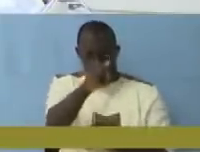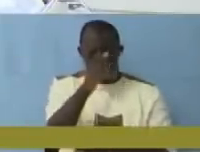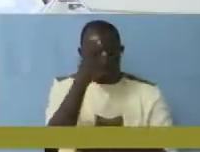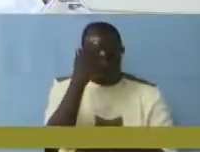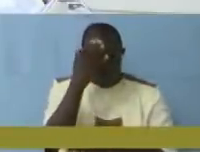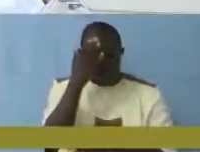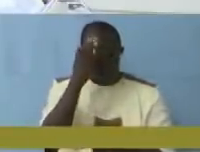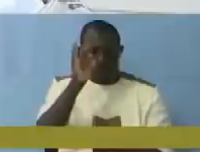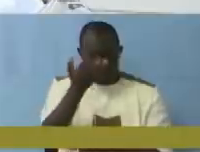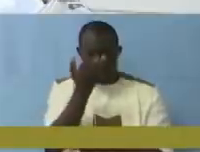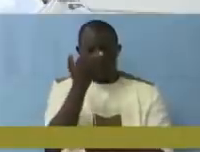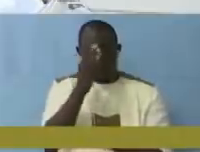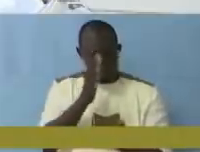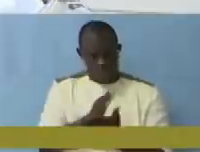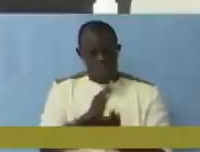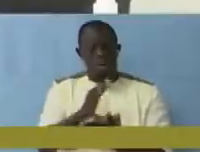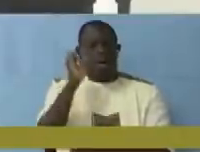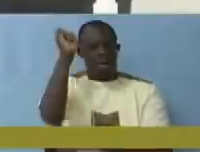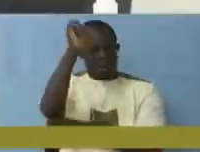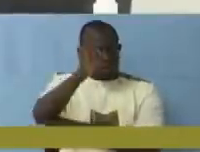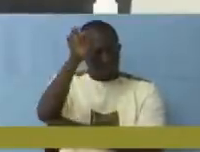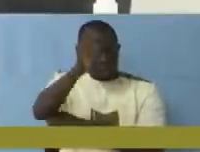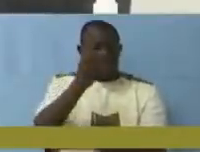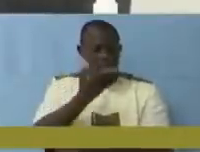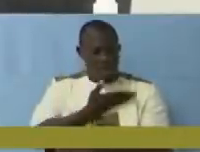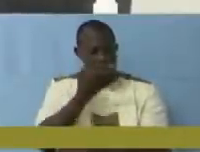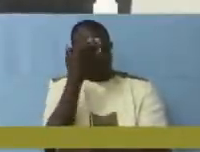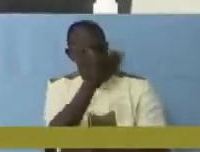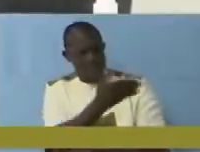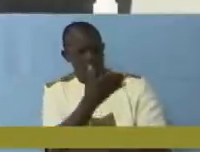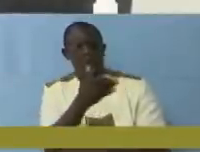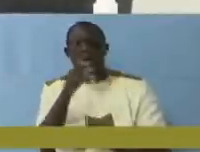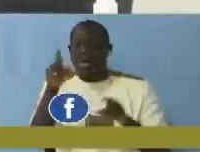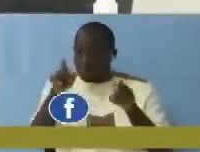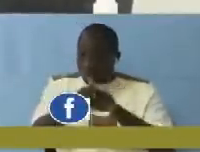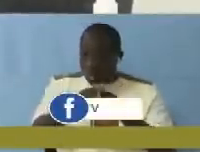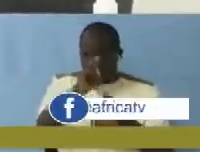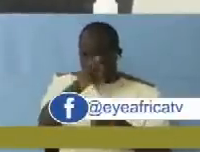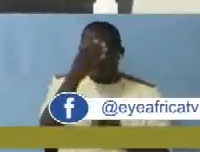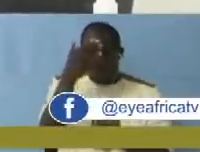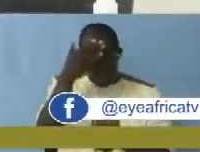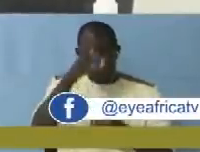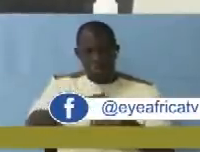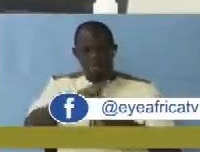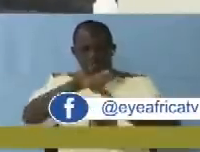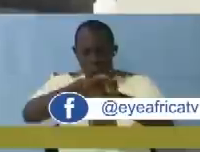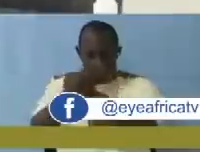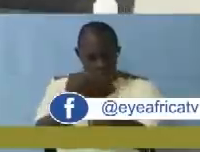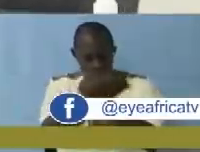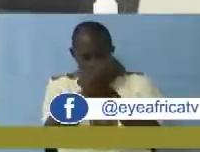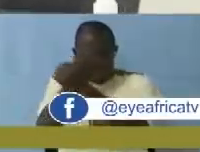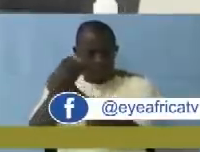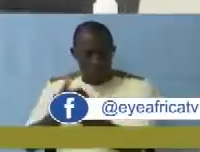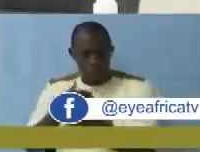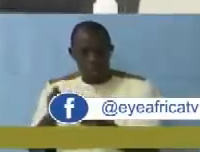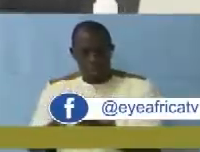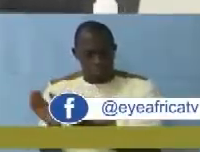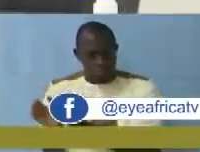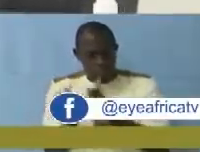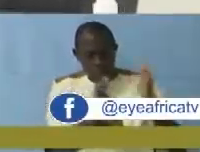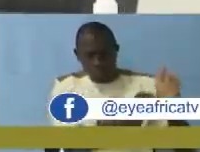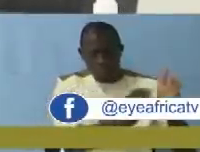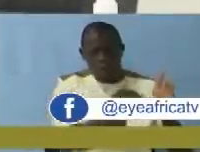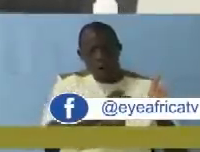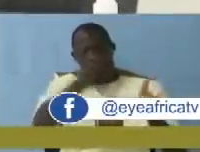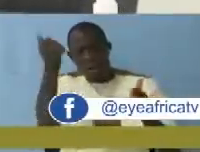were arrested. But besides that, you knew nothing else. Yes. Yalonko balambaya bekela. Yalonko mutale. Yo bari kola